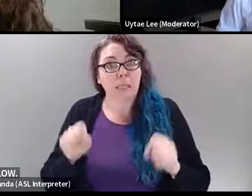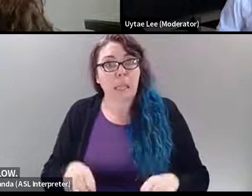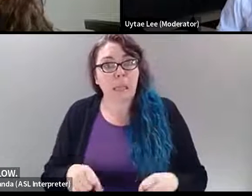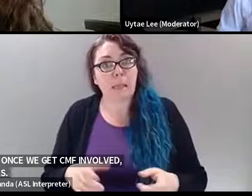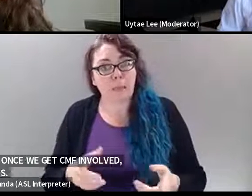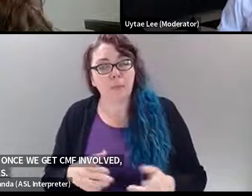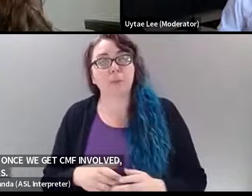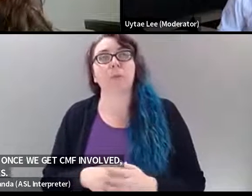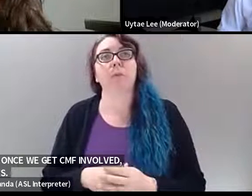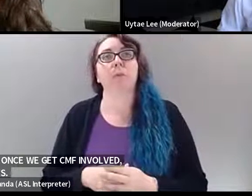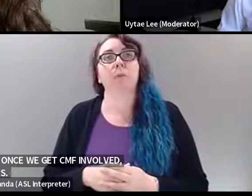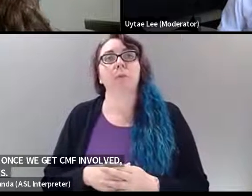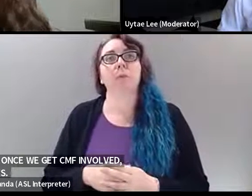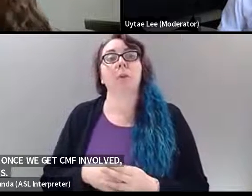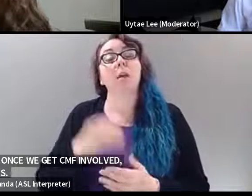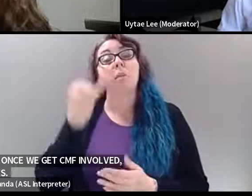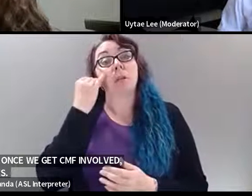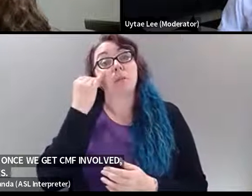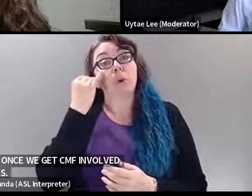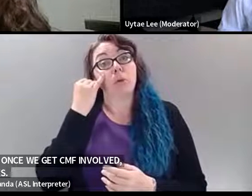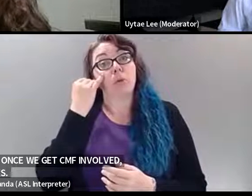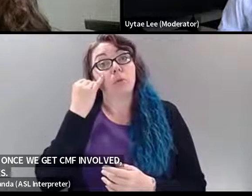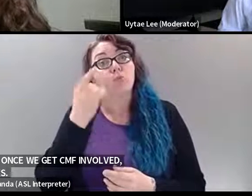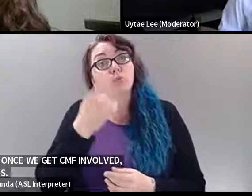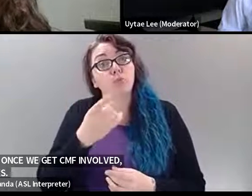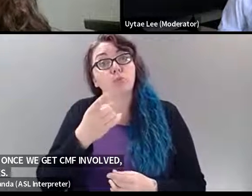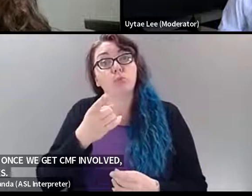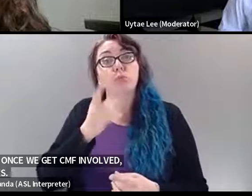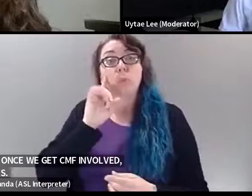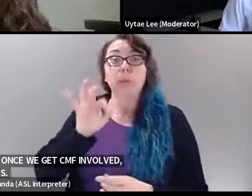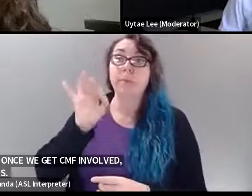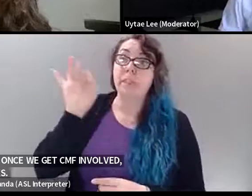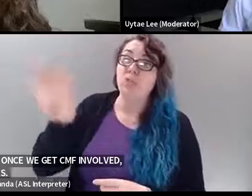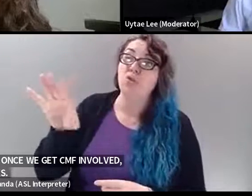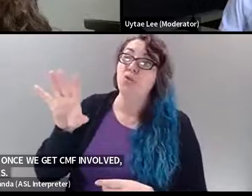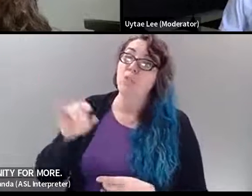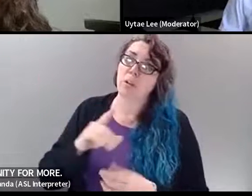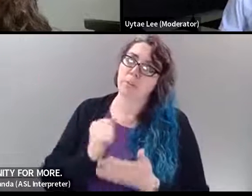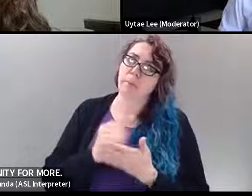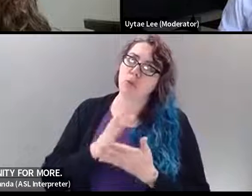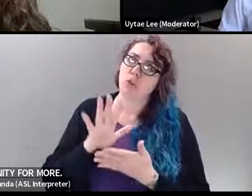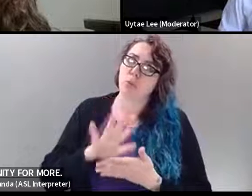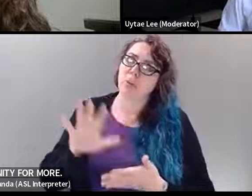if you came in with something that's at that level, that's kind of a sweet spot for us.